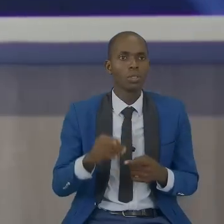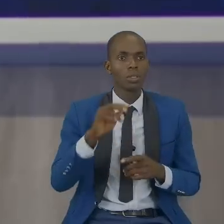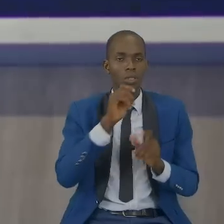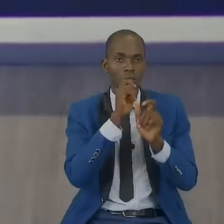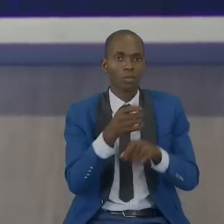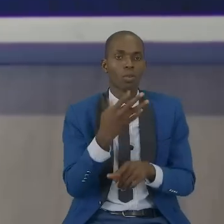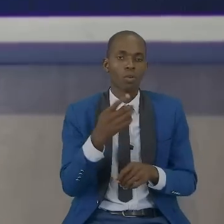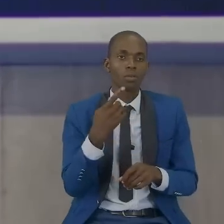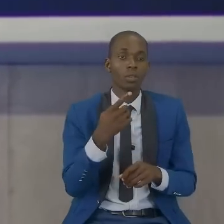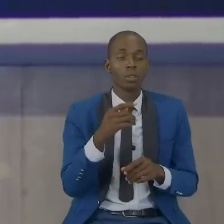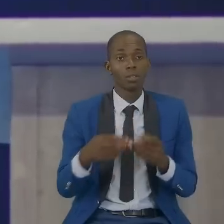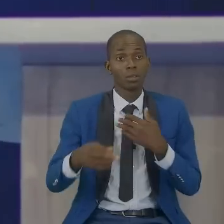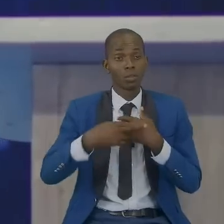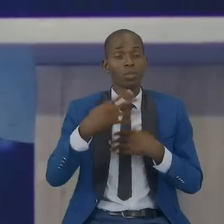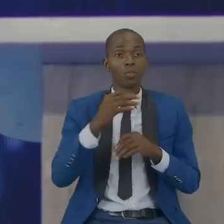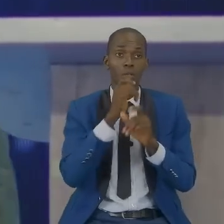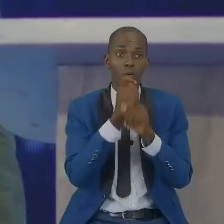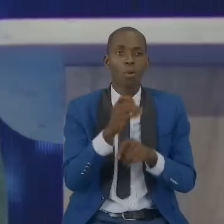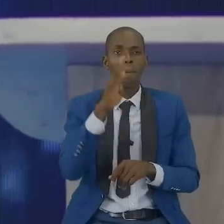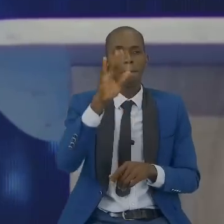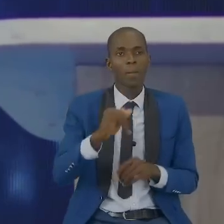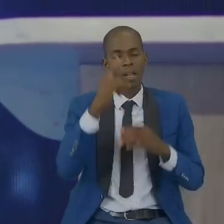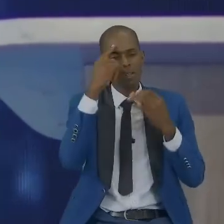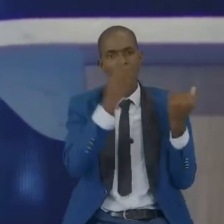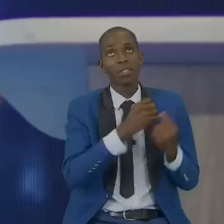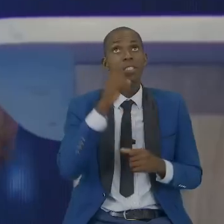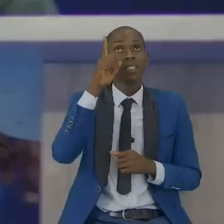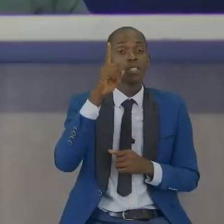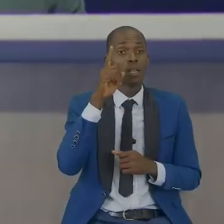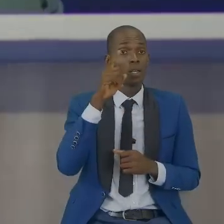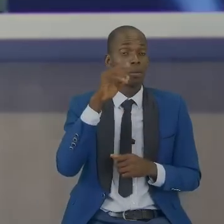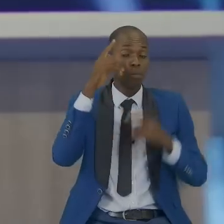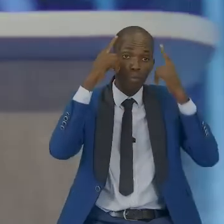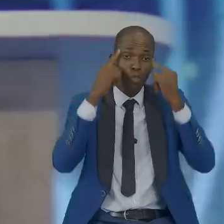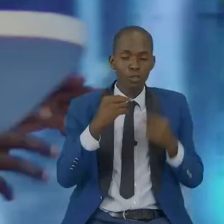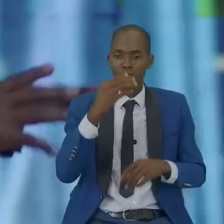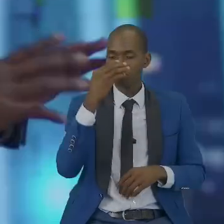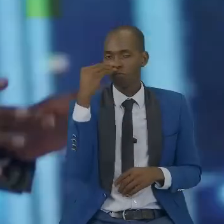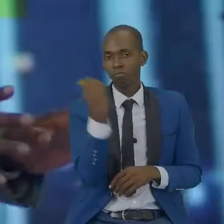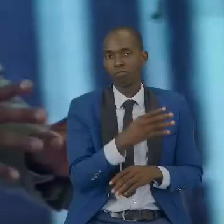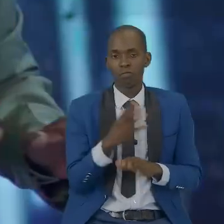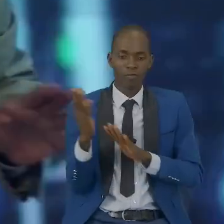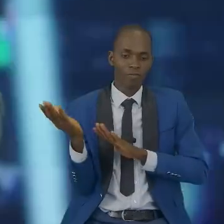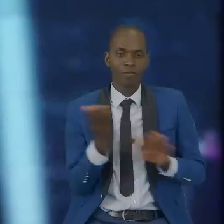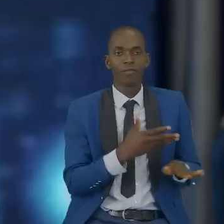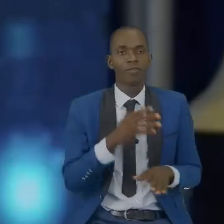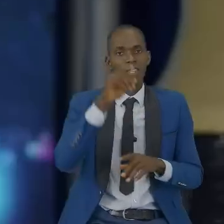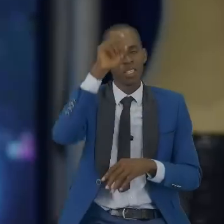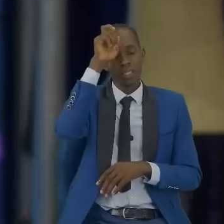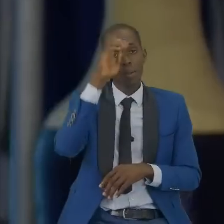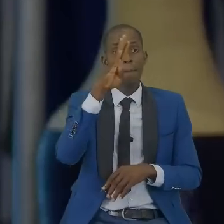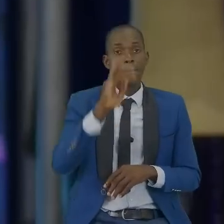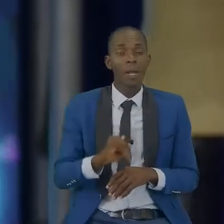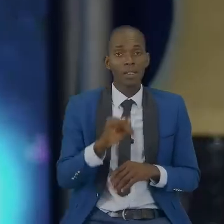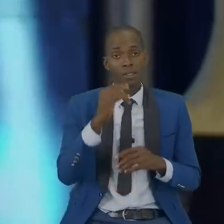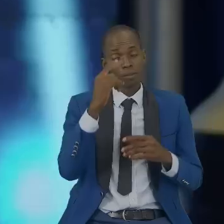in verse 27, by faith he forsook Egypt. By faith he forsook Egypt. By faith he forsook Egypt.